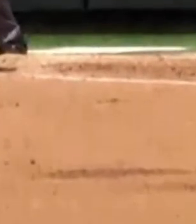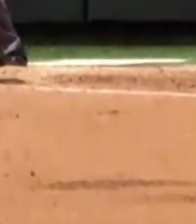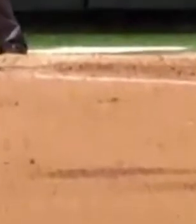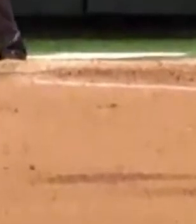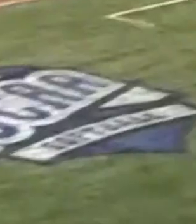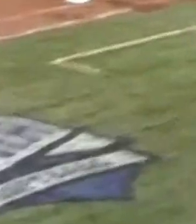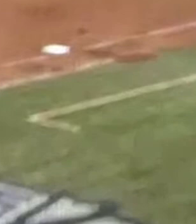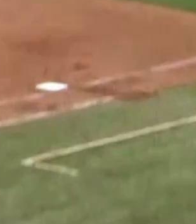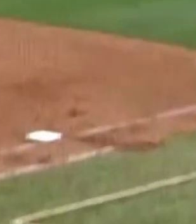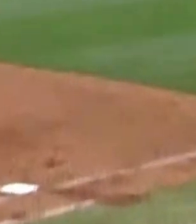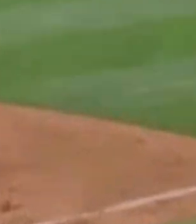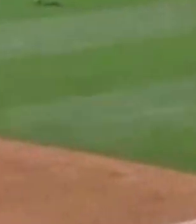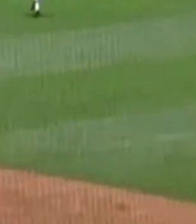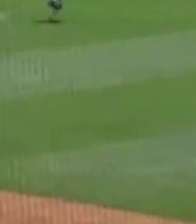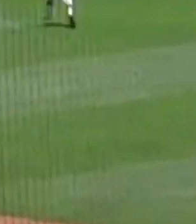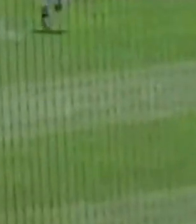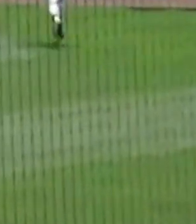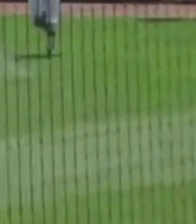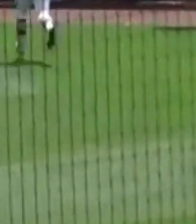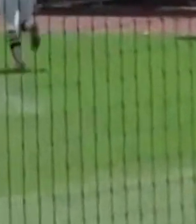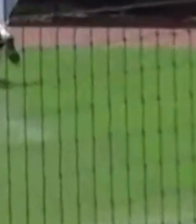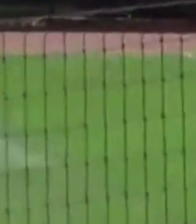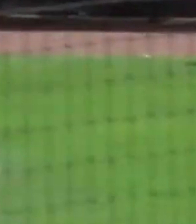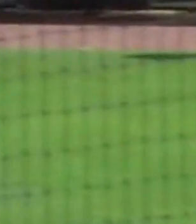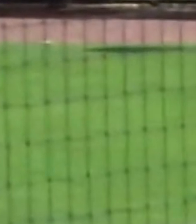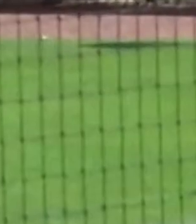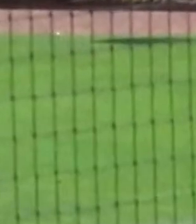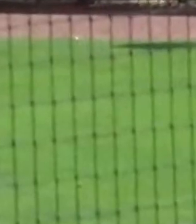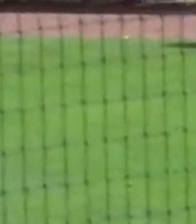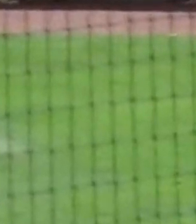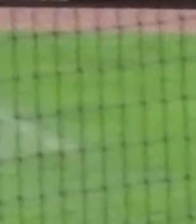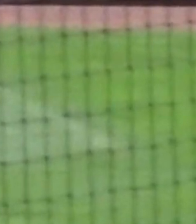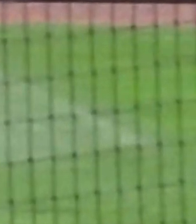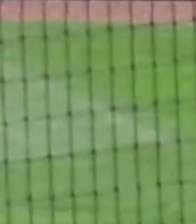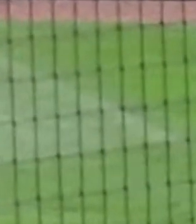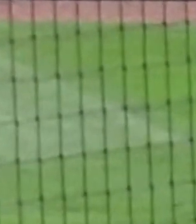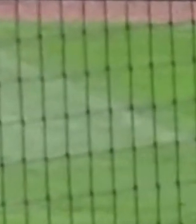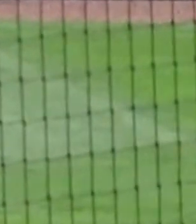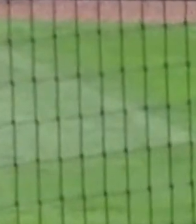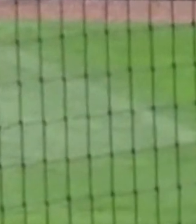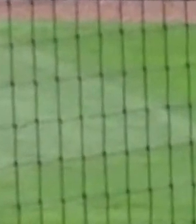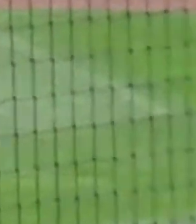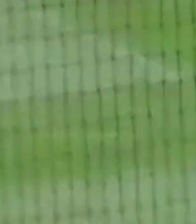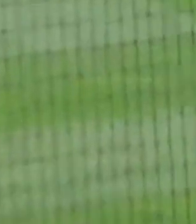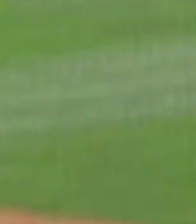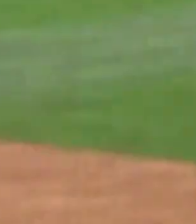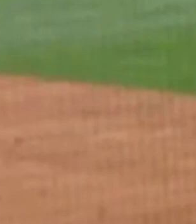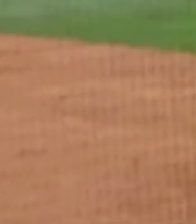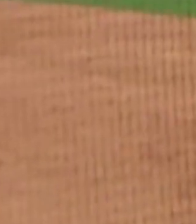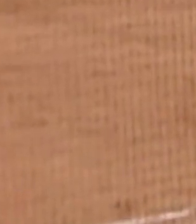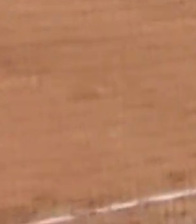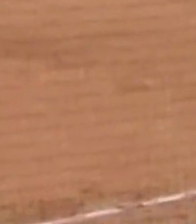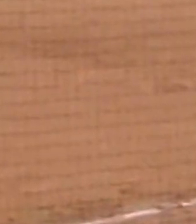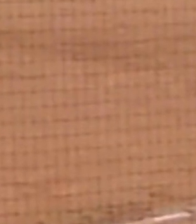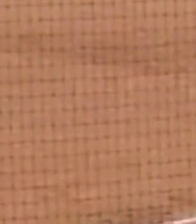Good to see you. Come on in, let's go. Yeah! Let's go!